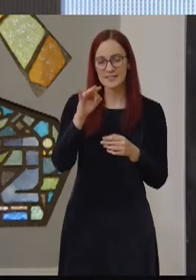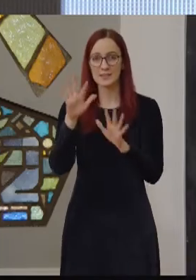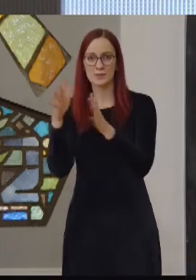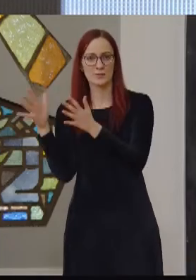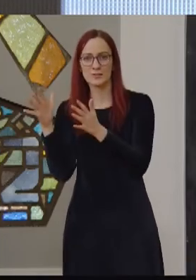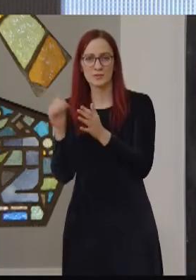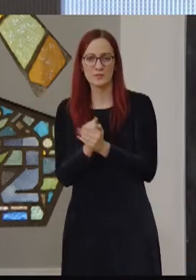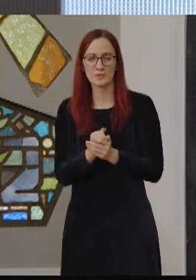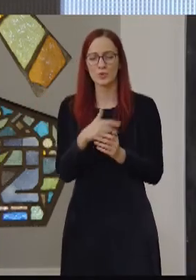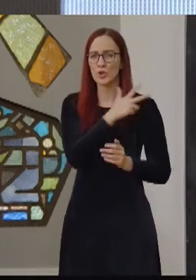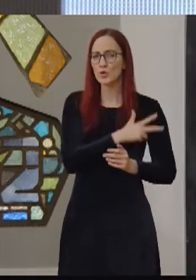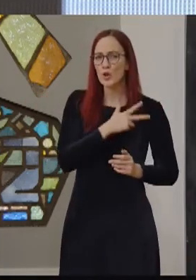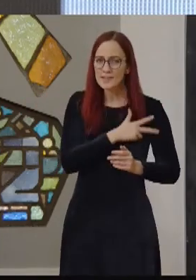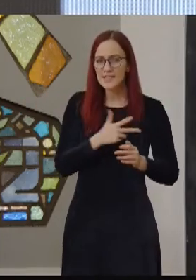gender.